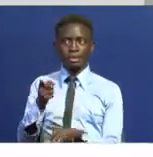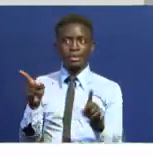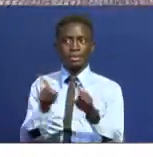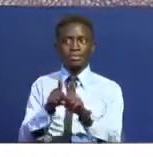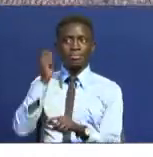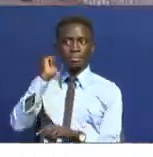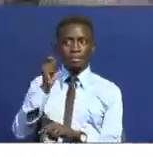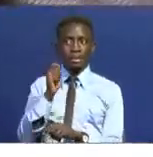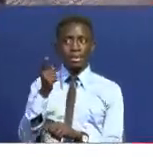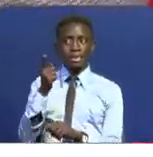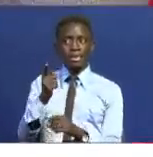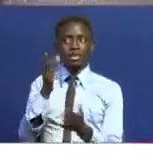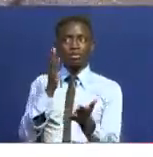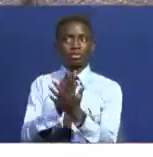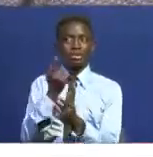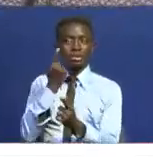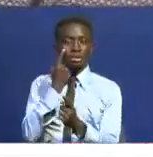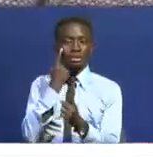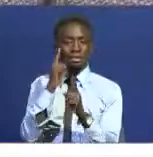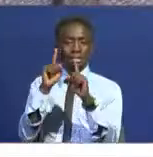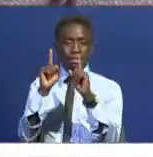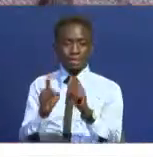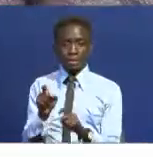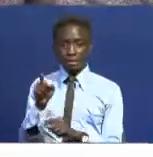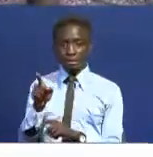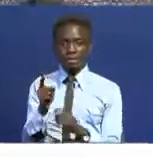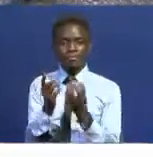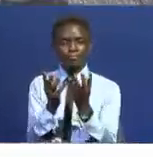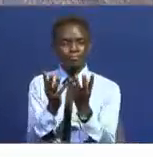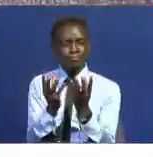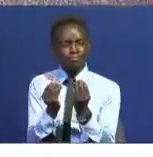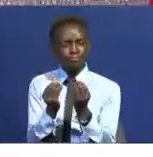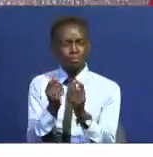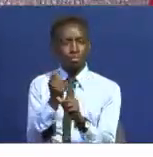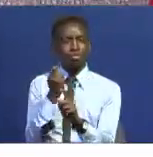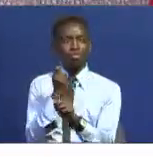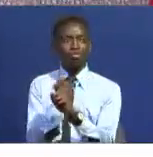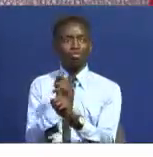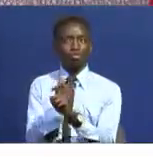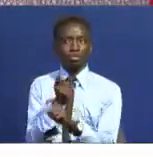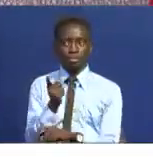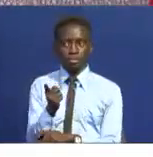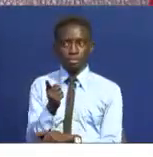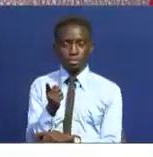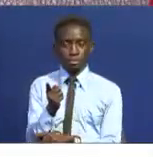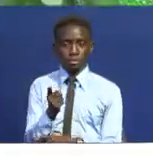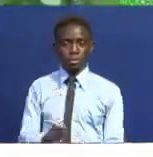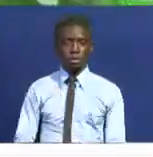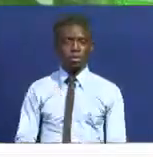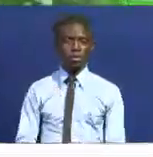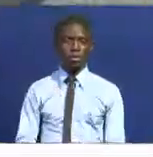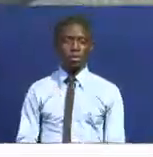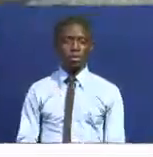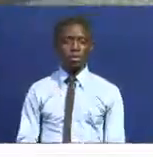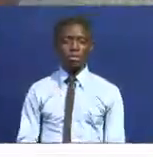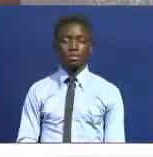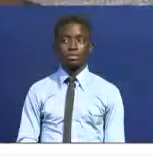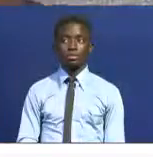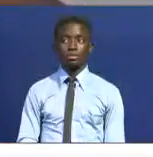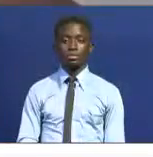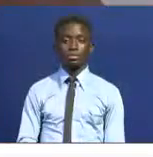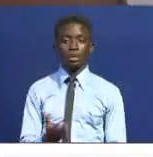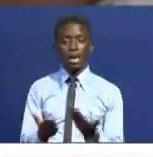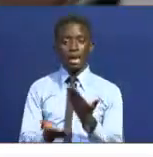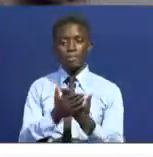a concrete testing hammer. Basically, it's a very simple a tool that for purpose of